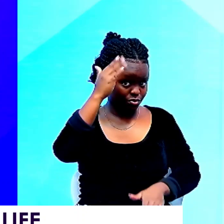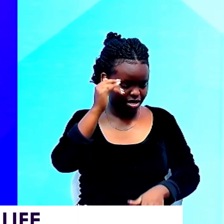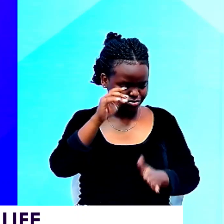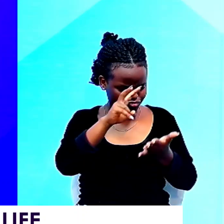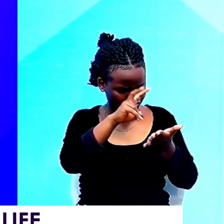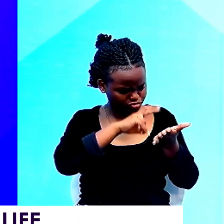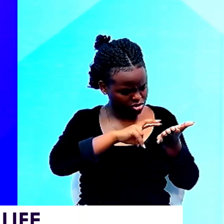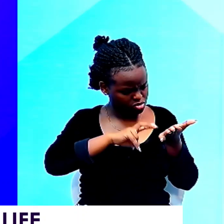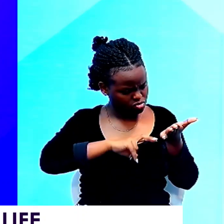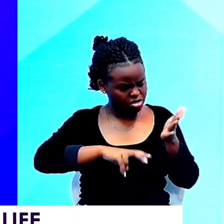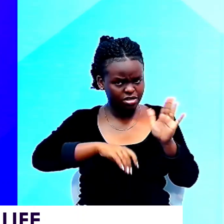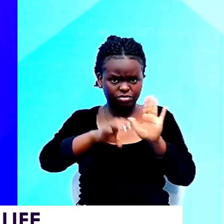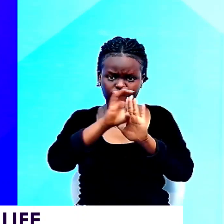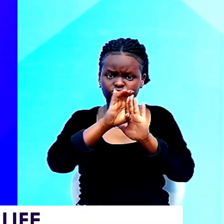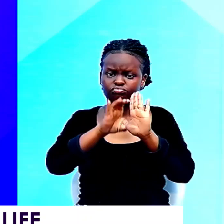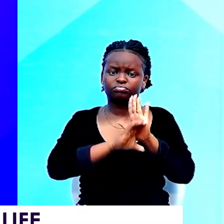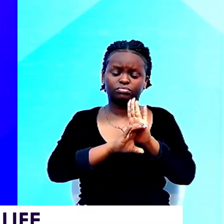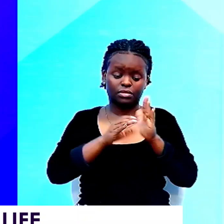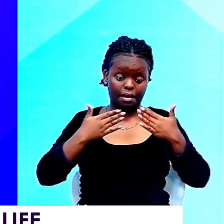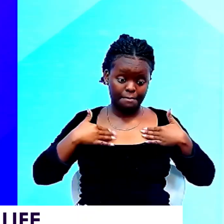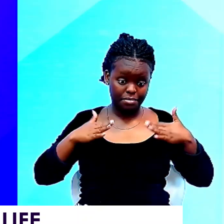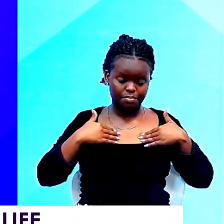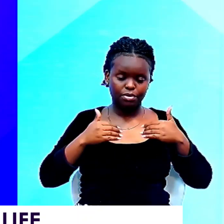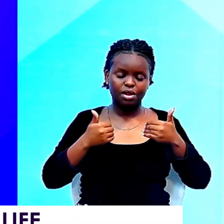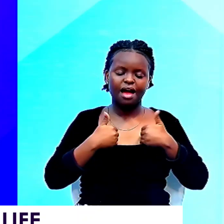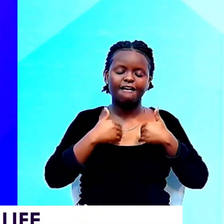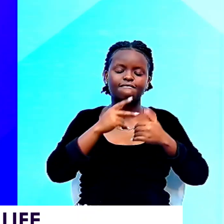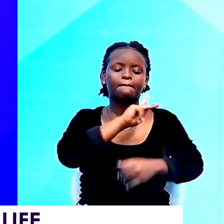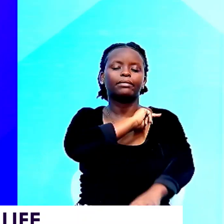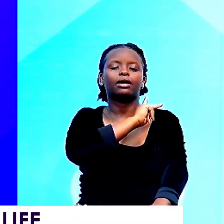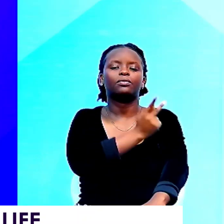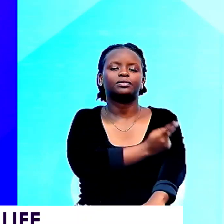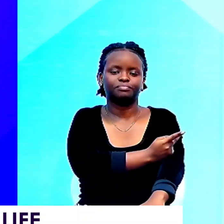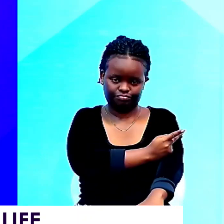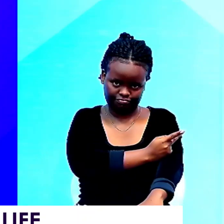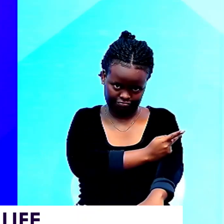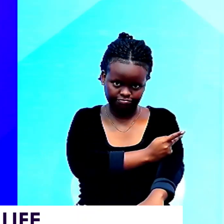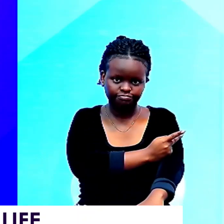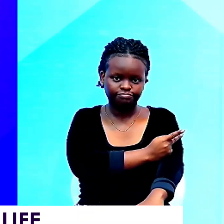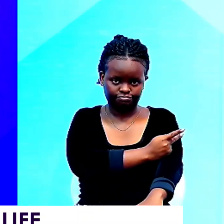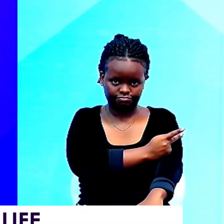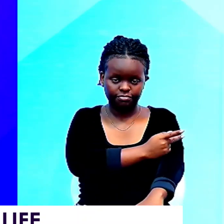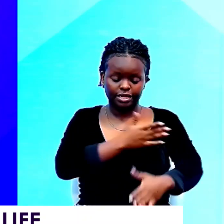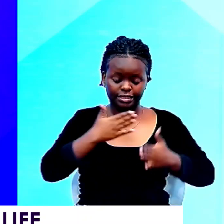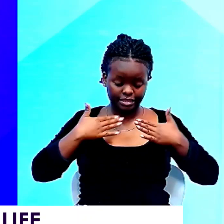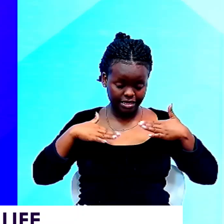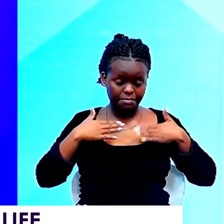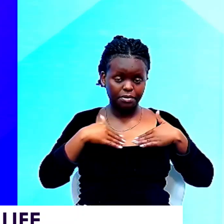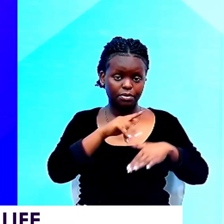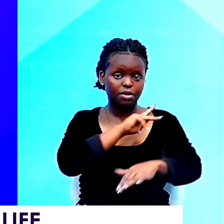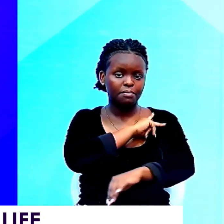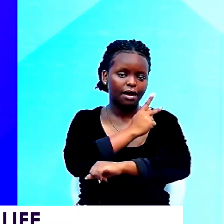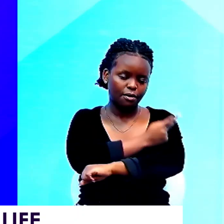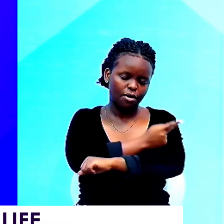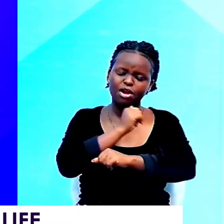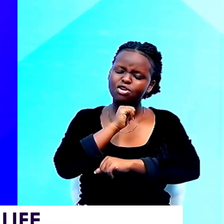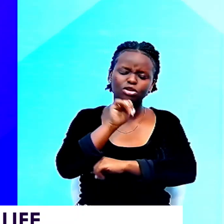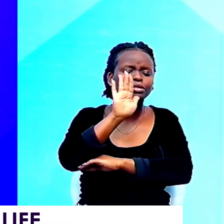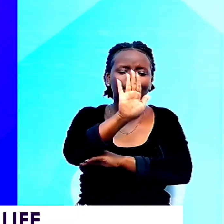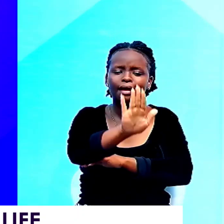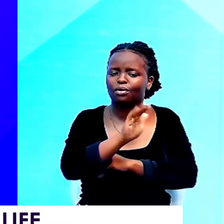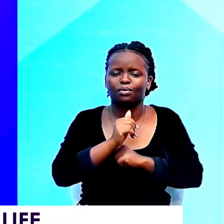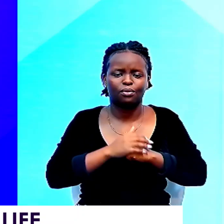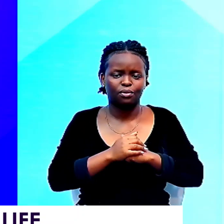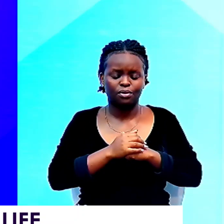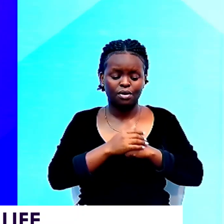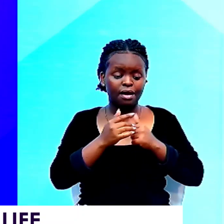Constitution, it will say that the people have the power. It is a people's power. It is not your power. So you come